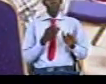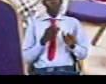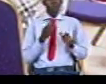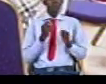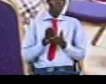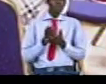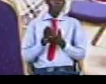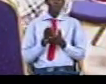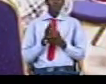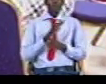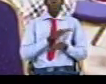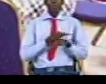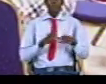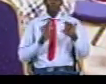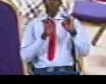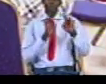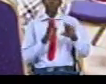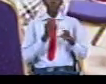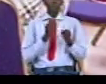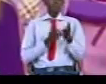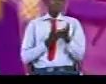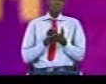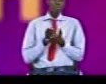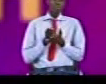Don't despise the truth.